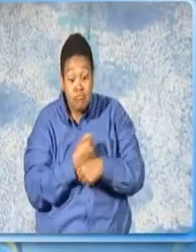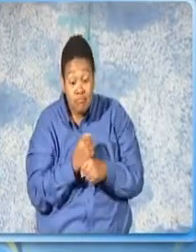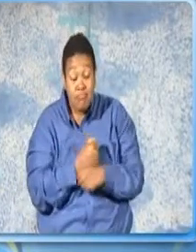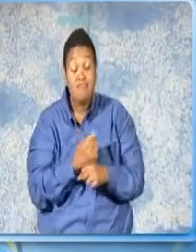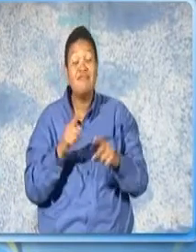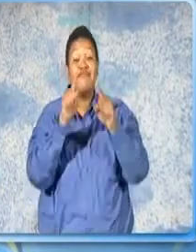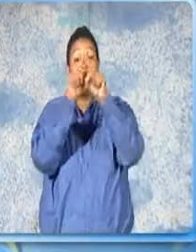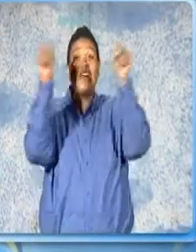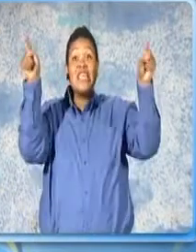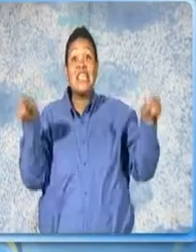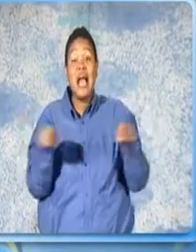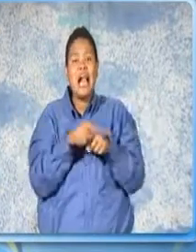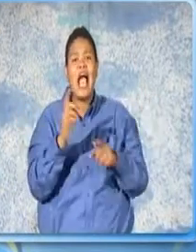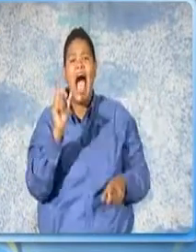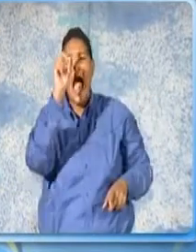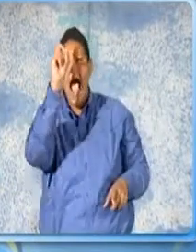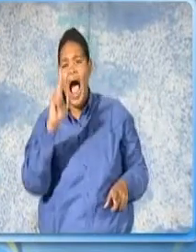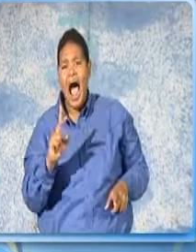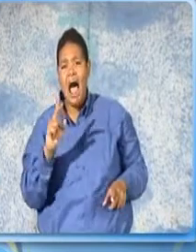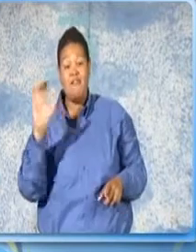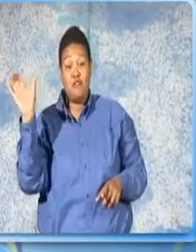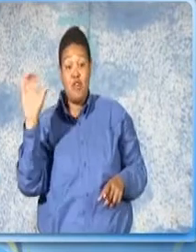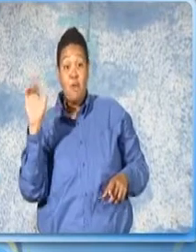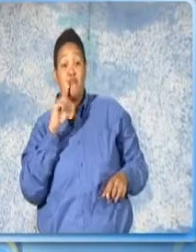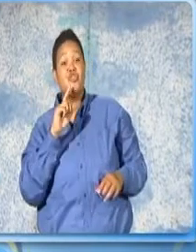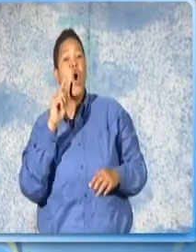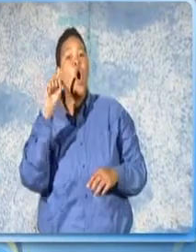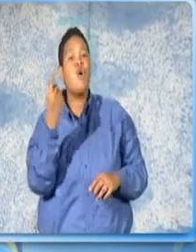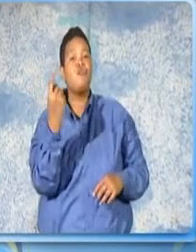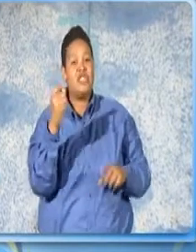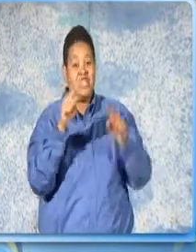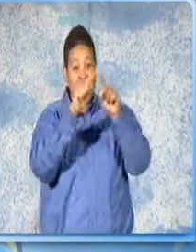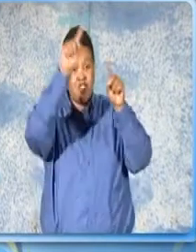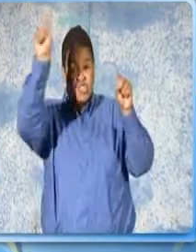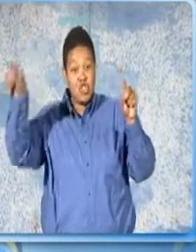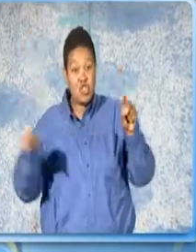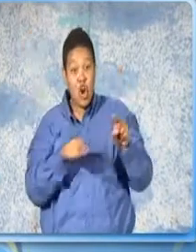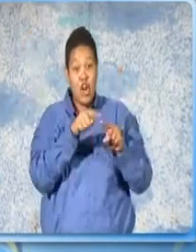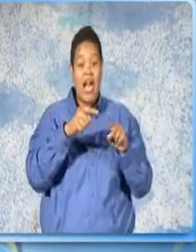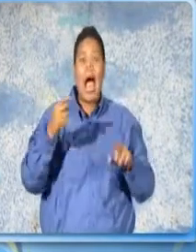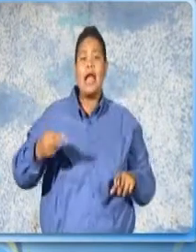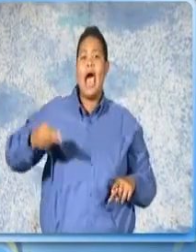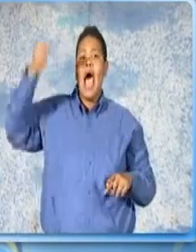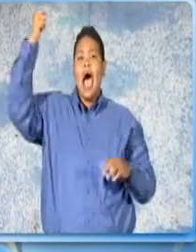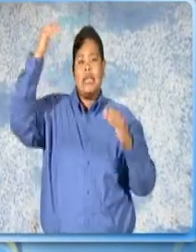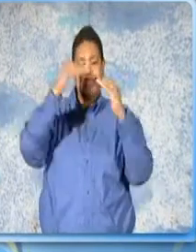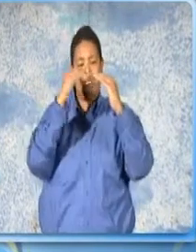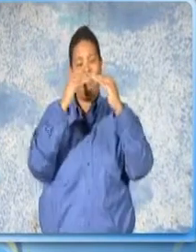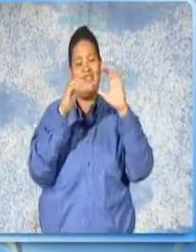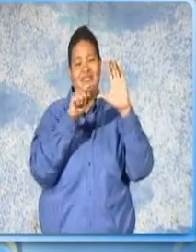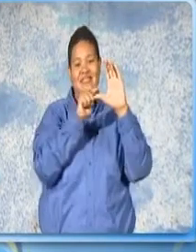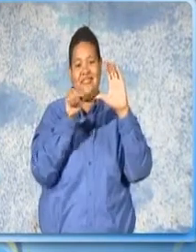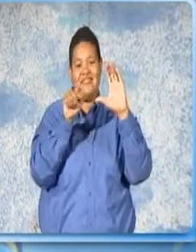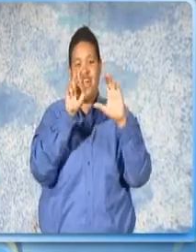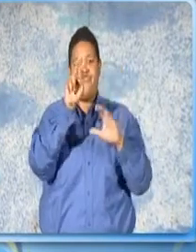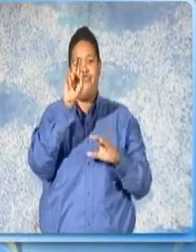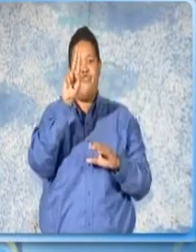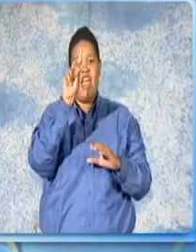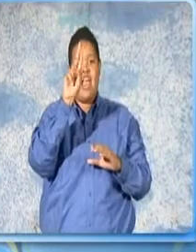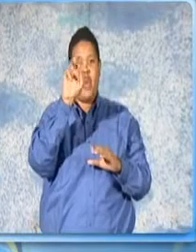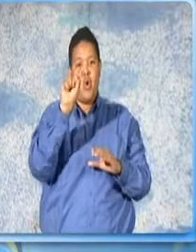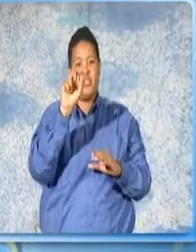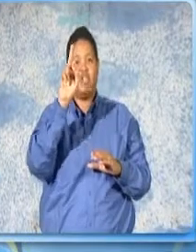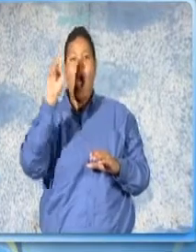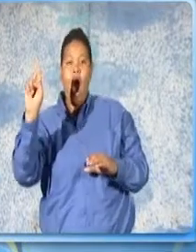equals half of the circumference of the original circle, and the height is equal to the radius r. As a